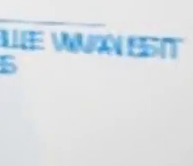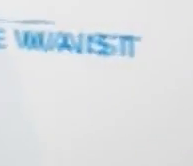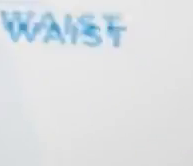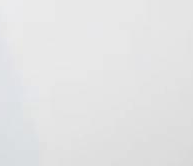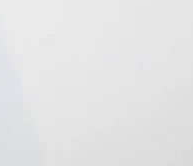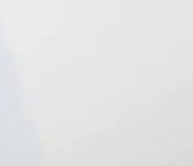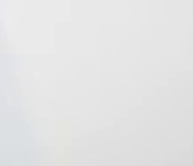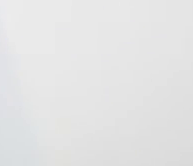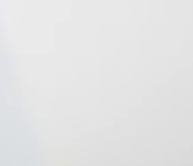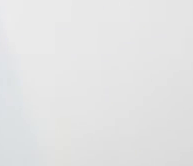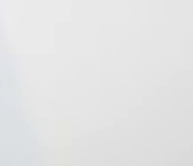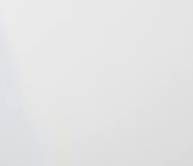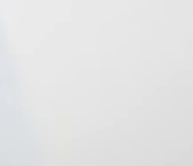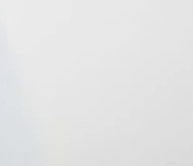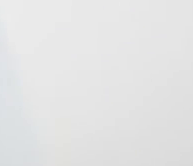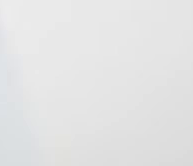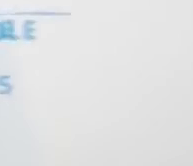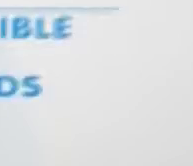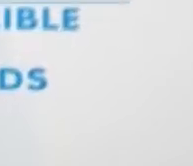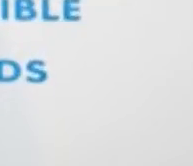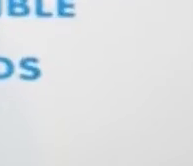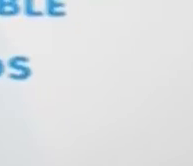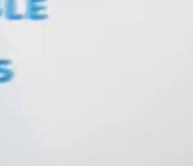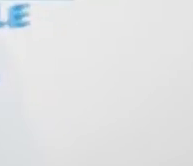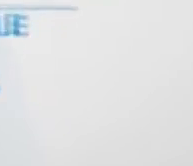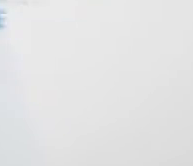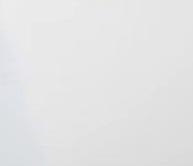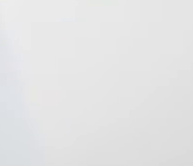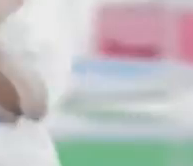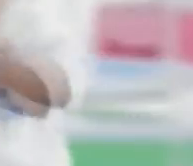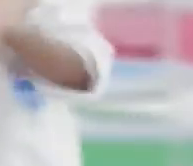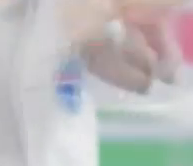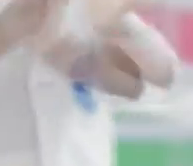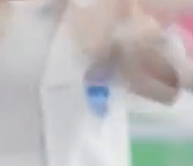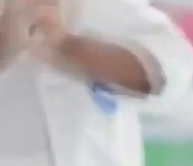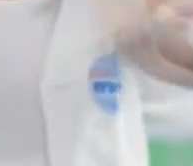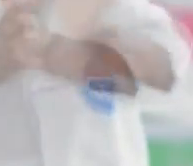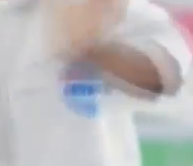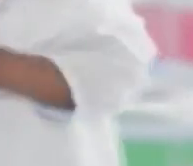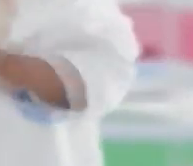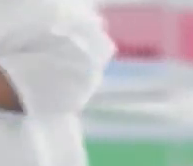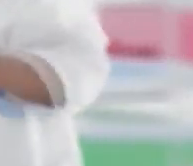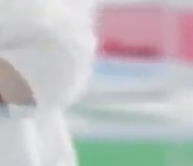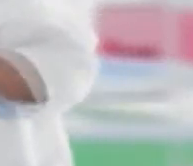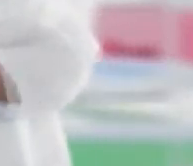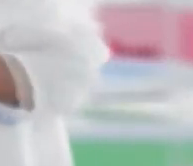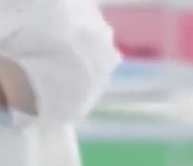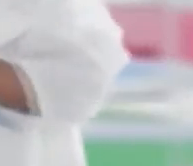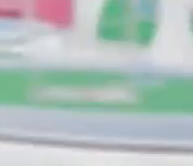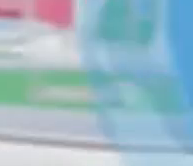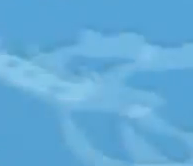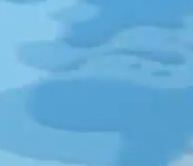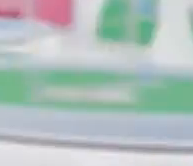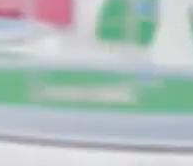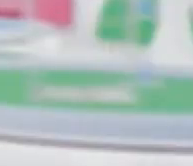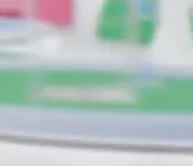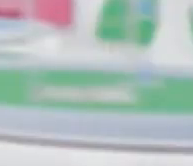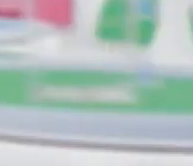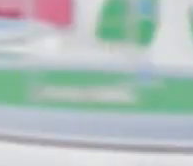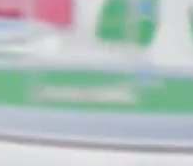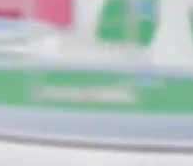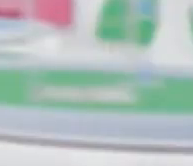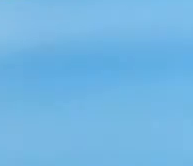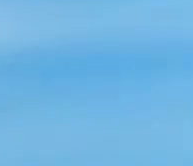Morphix pants with anatomic fit technology. New Morphix pants, an invention from babies for babies. You should also